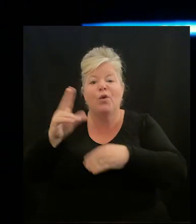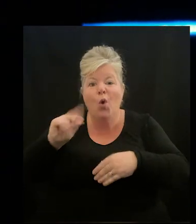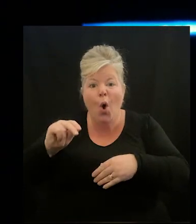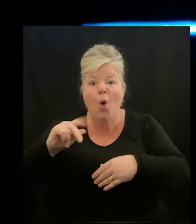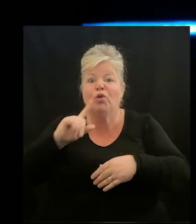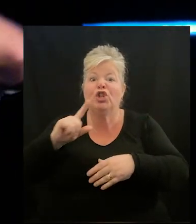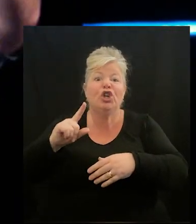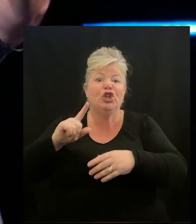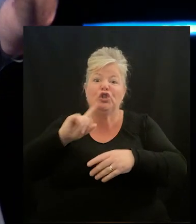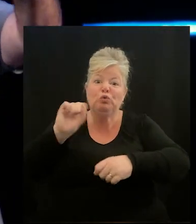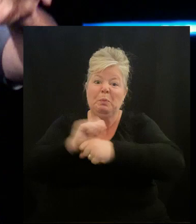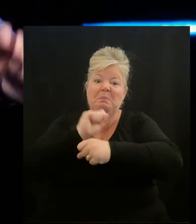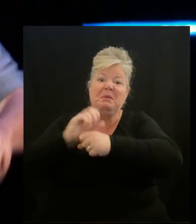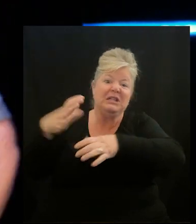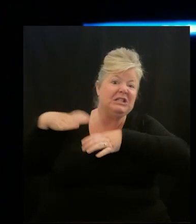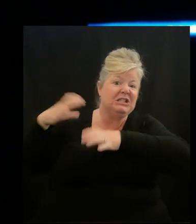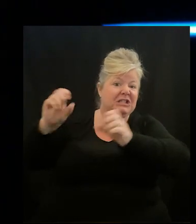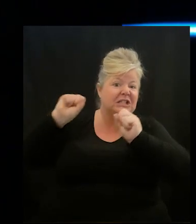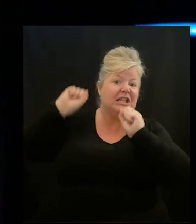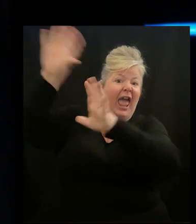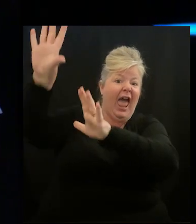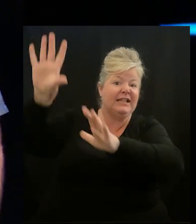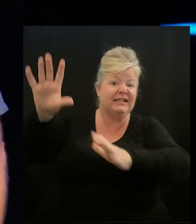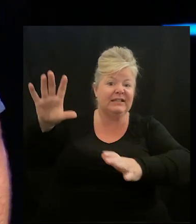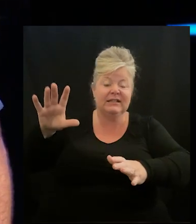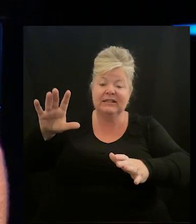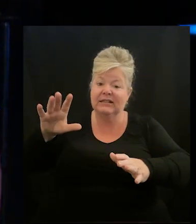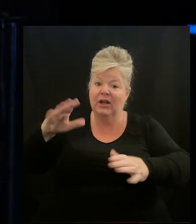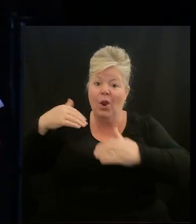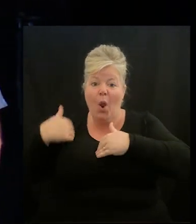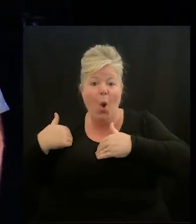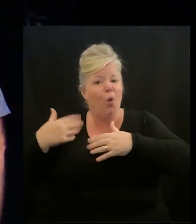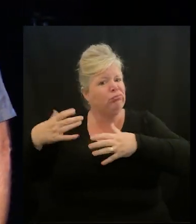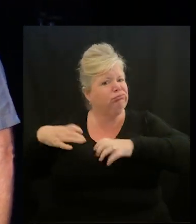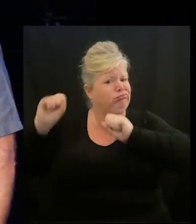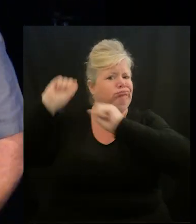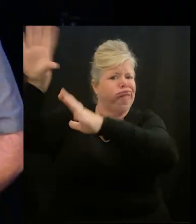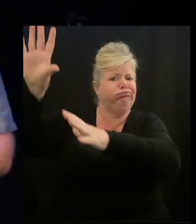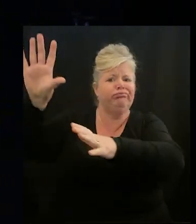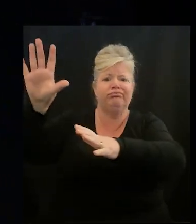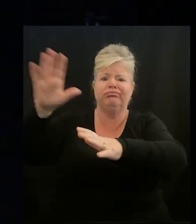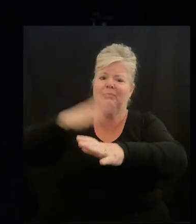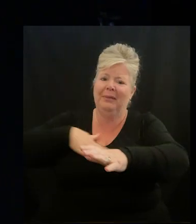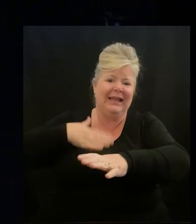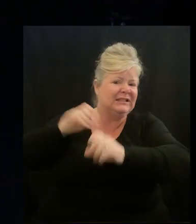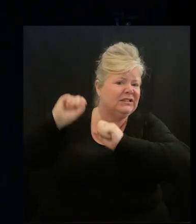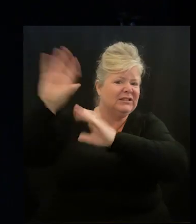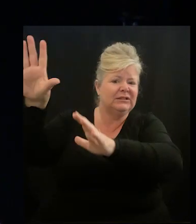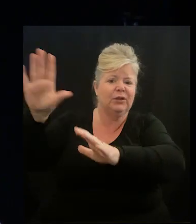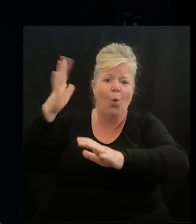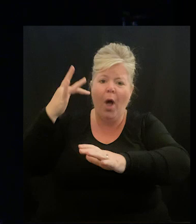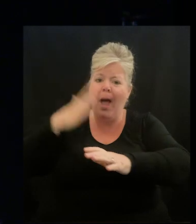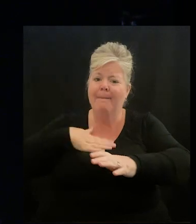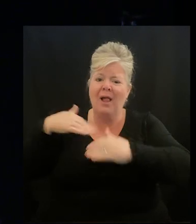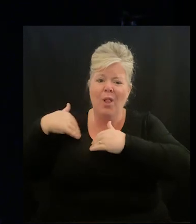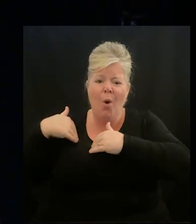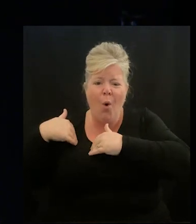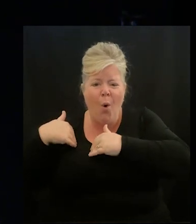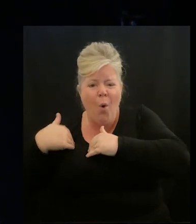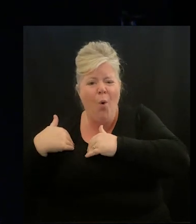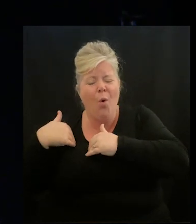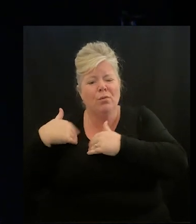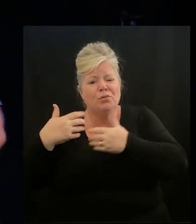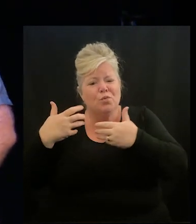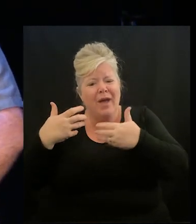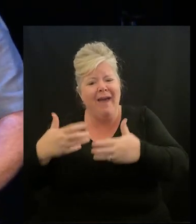heavy for me to bear. I am casting this load on you, because when my load becomes